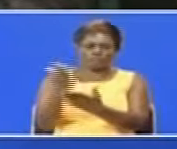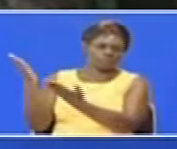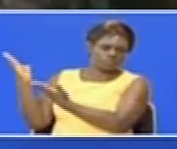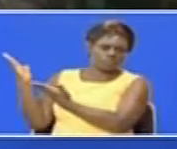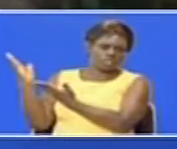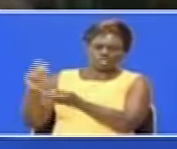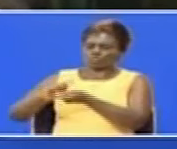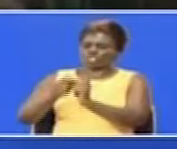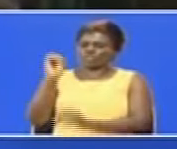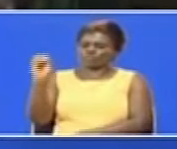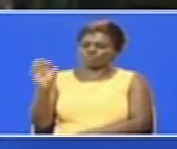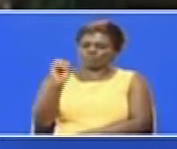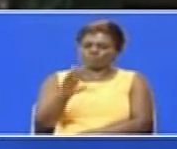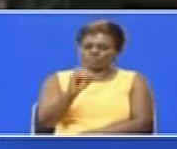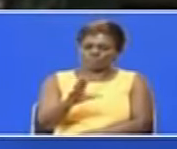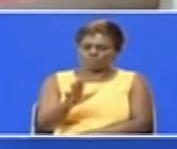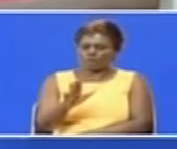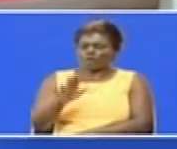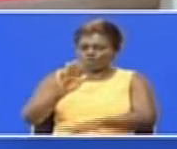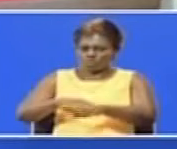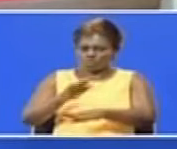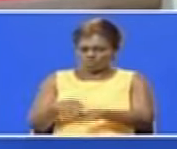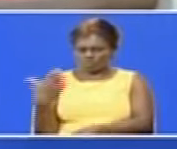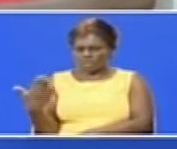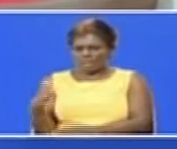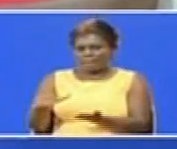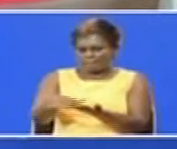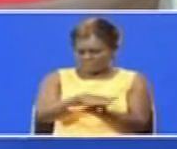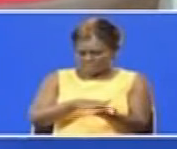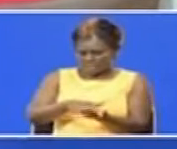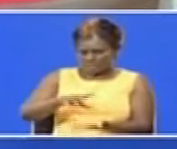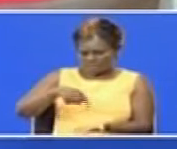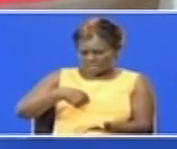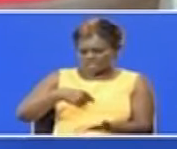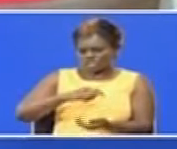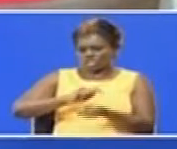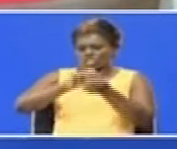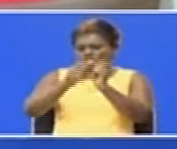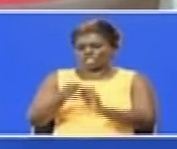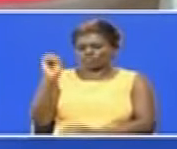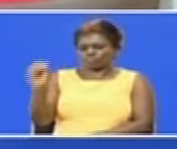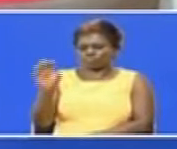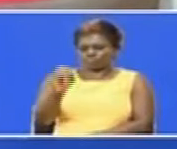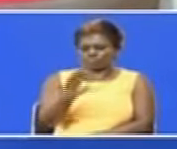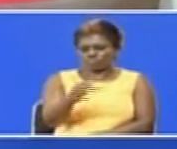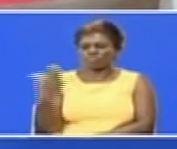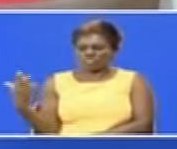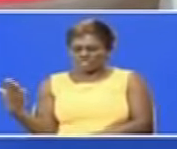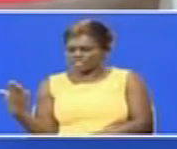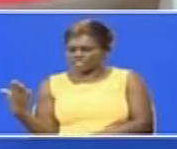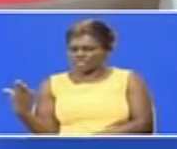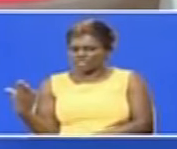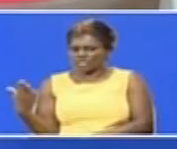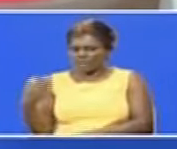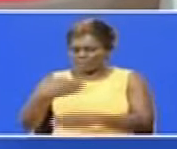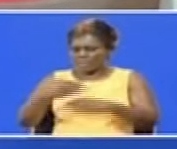turn that waste into something useful. Basically, we recycle waste plastic into